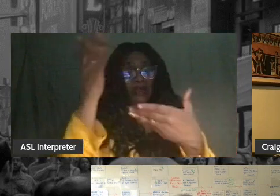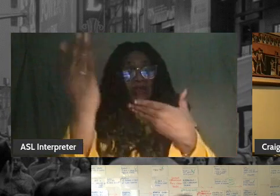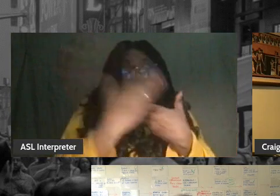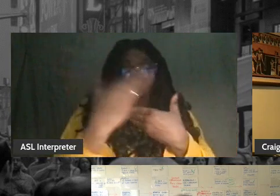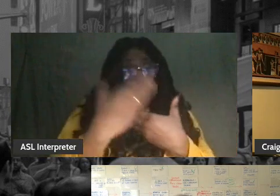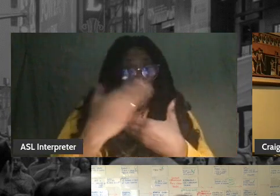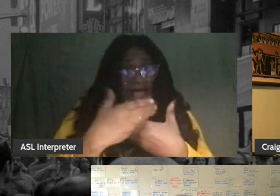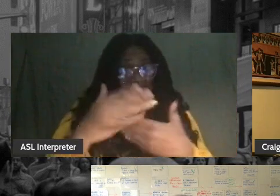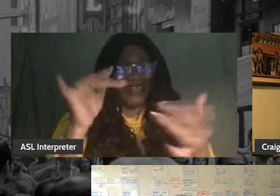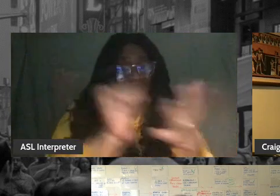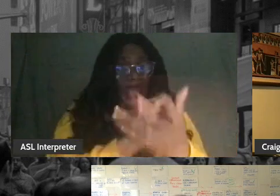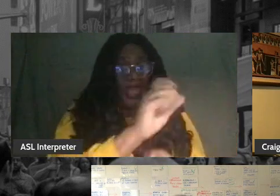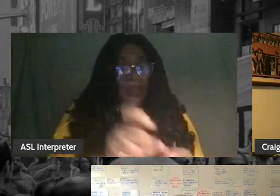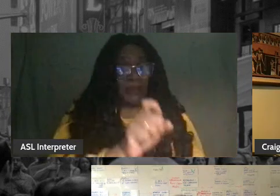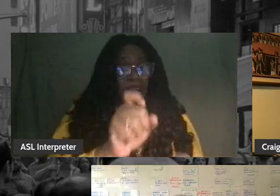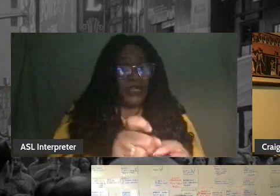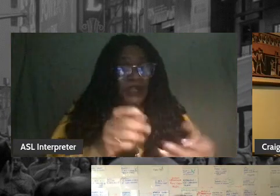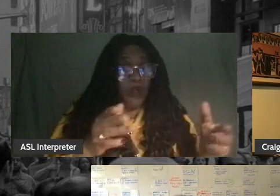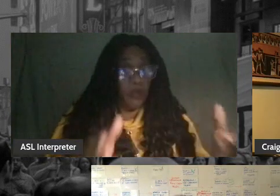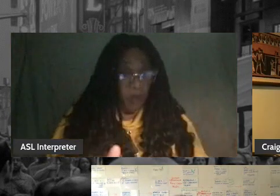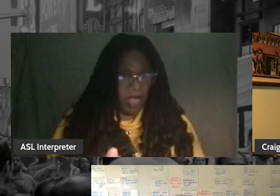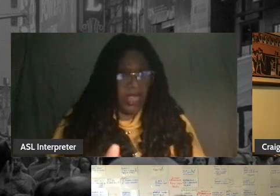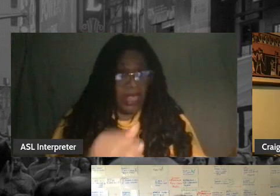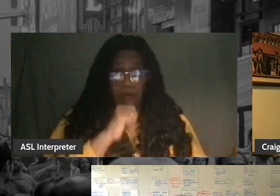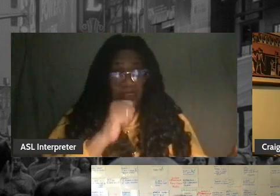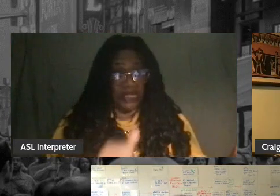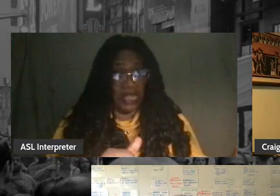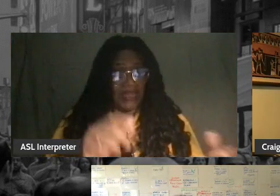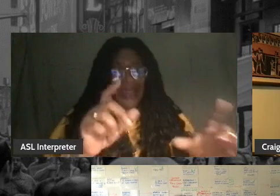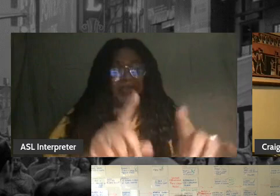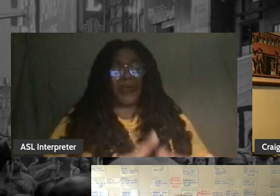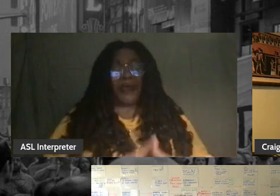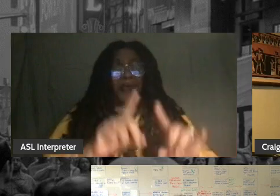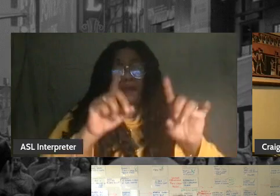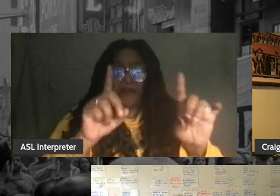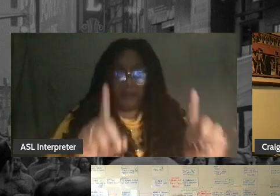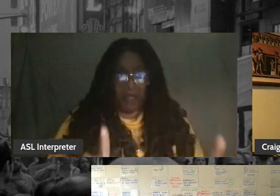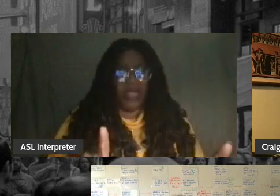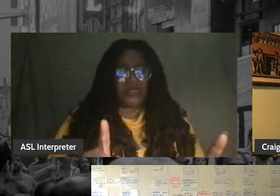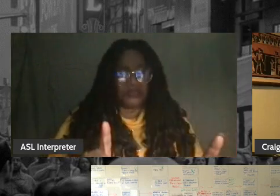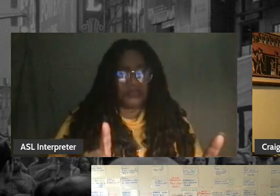that particular way. But it wasn't until the